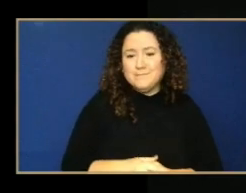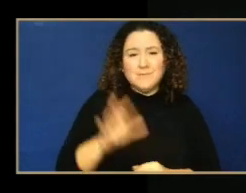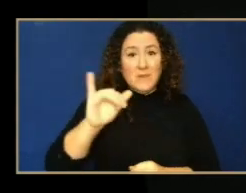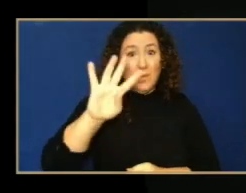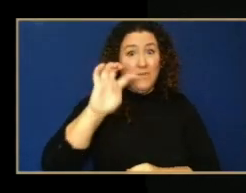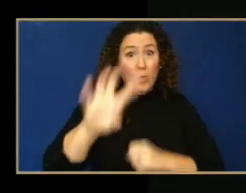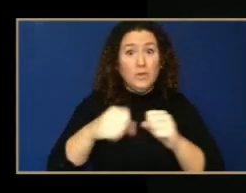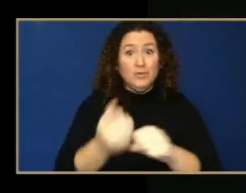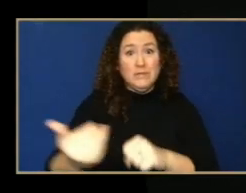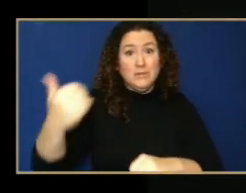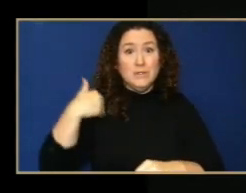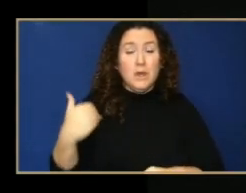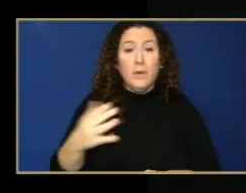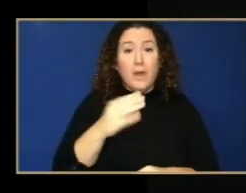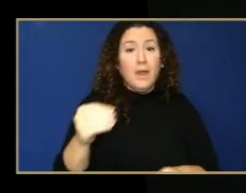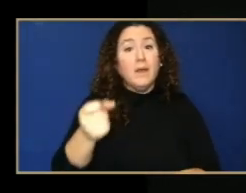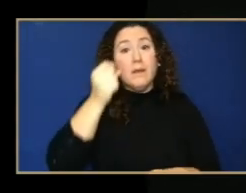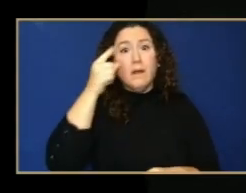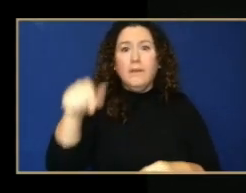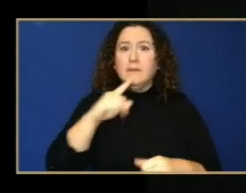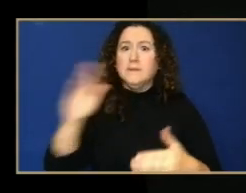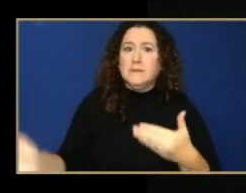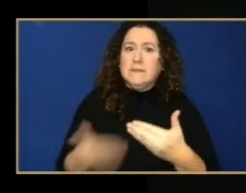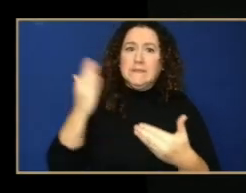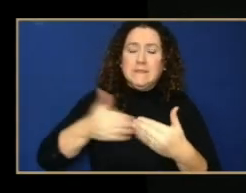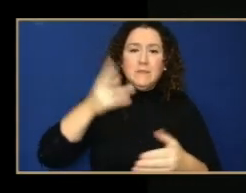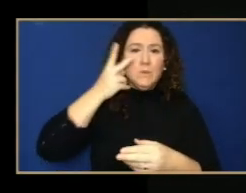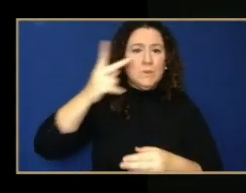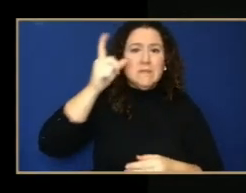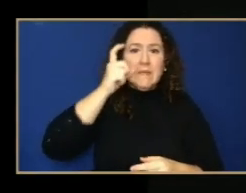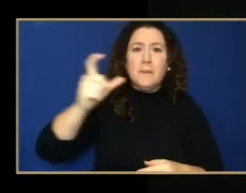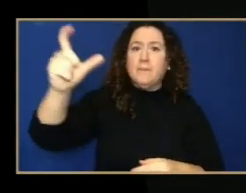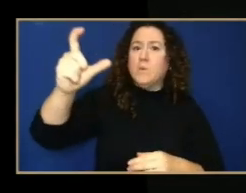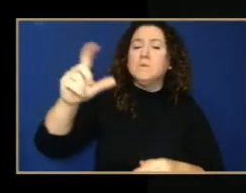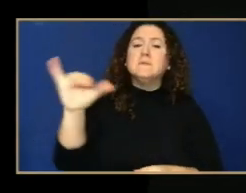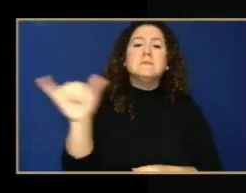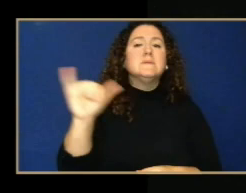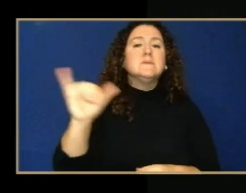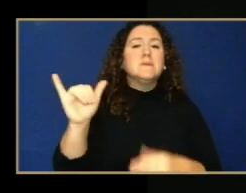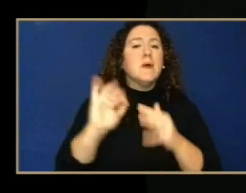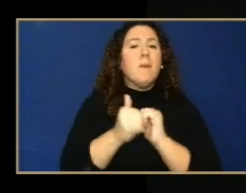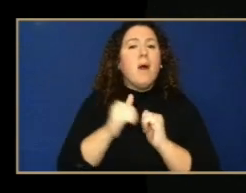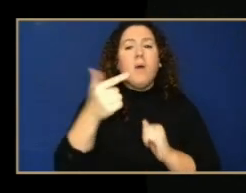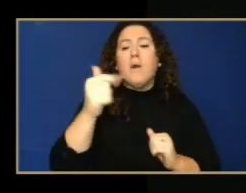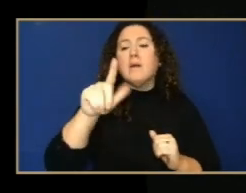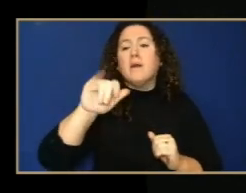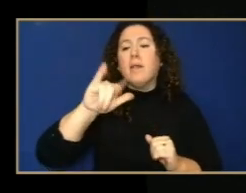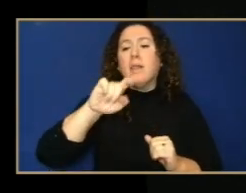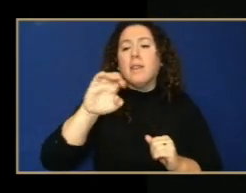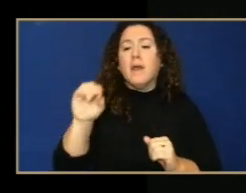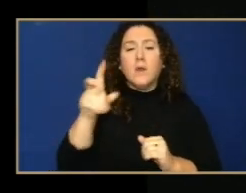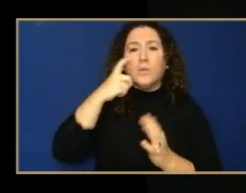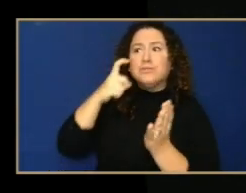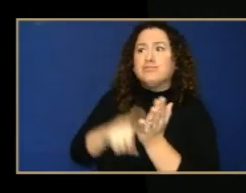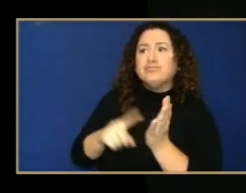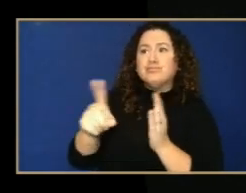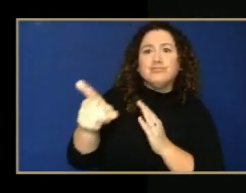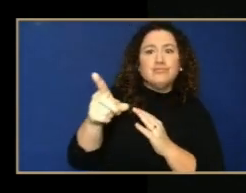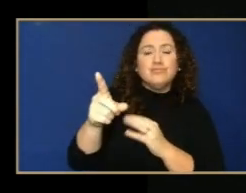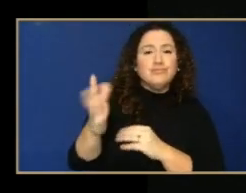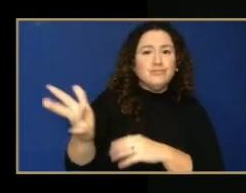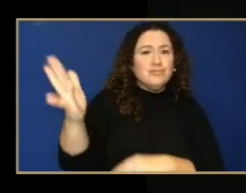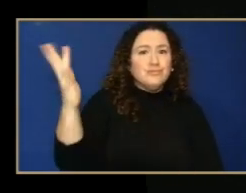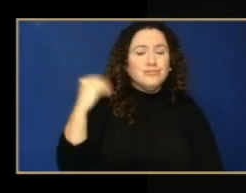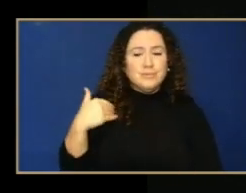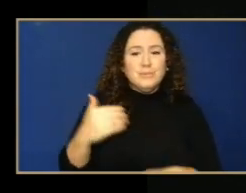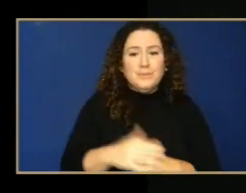easy to see these moons, very similar to how Galileo was seeing them. Galileo's telescope was a couple of inches across on the lens on